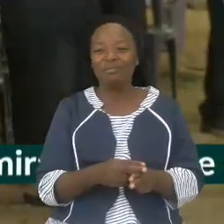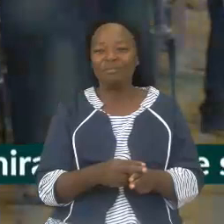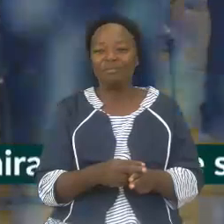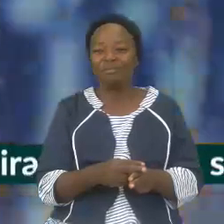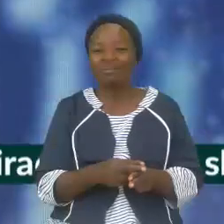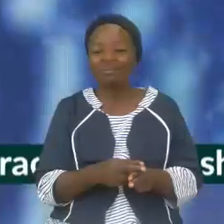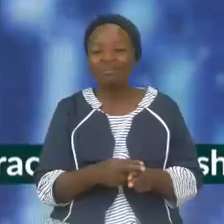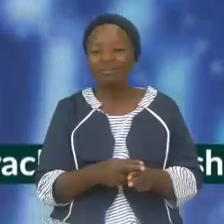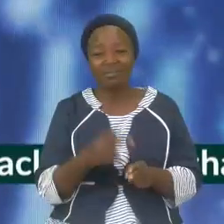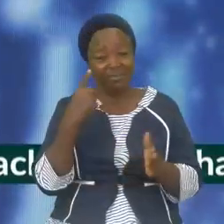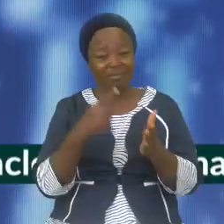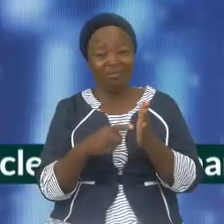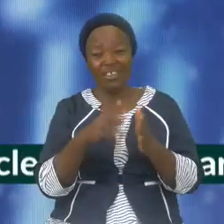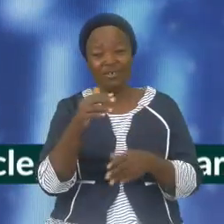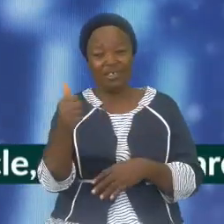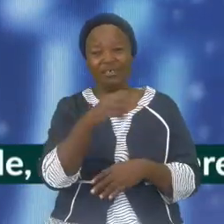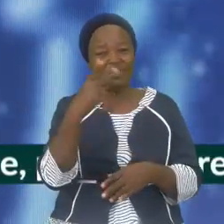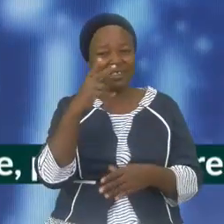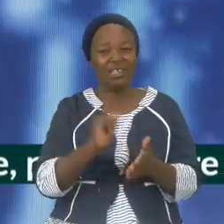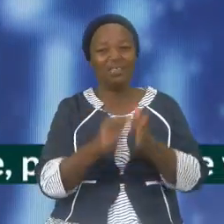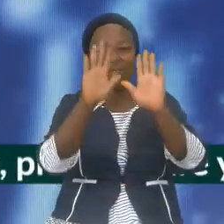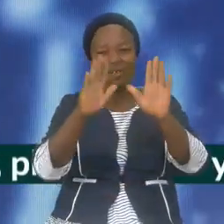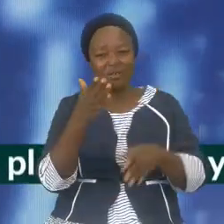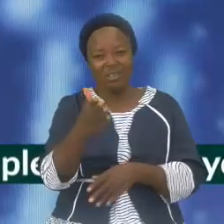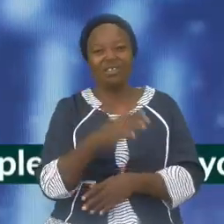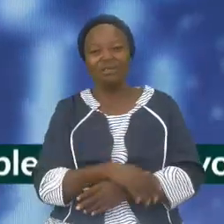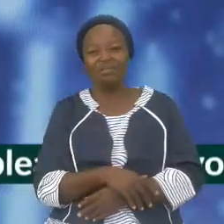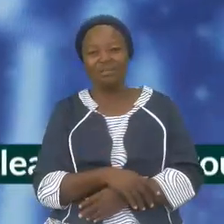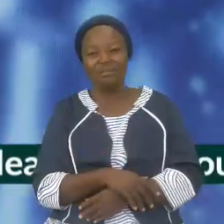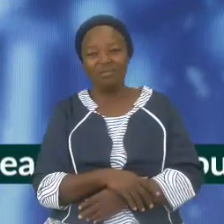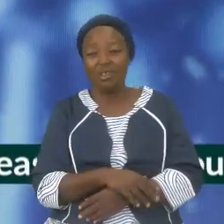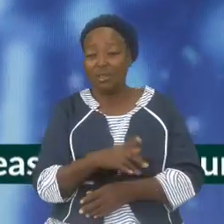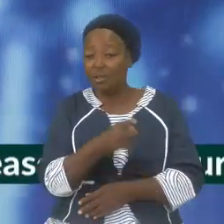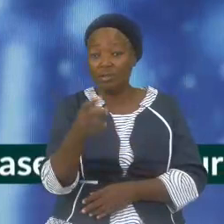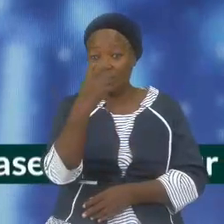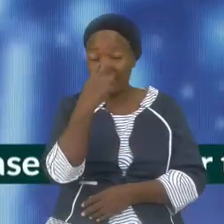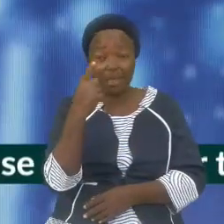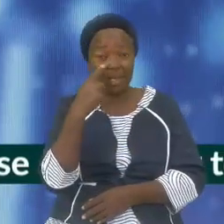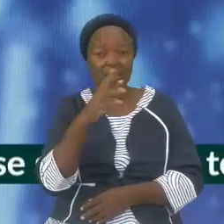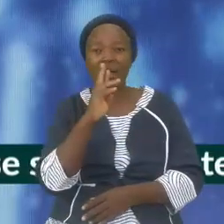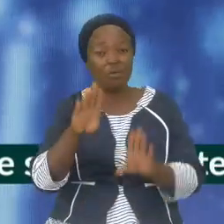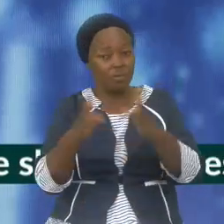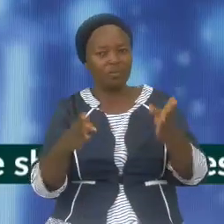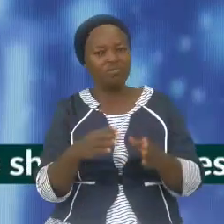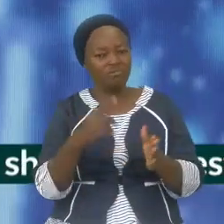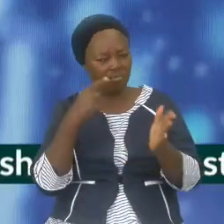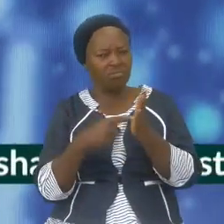Check up yourself, you see the miracle there. Those blind eyes are open, check up.